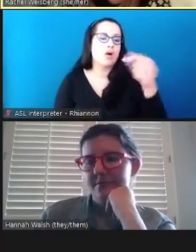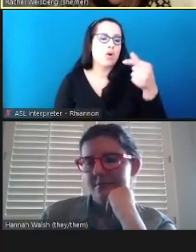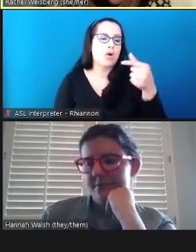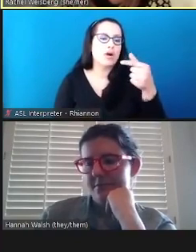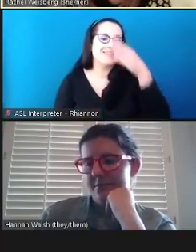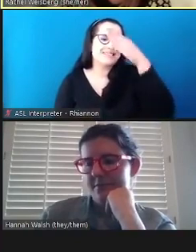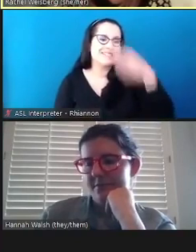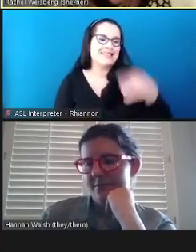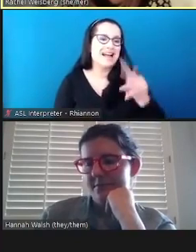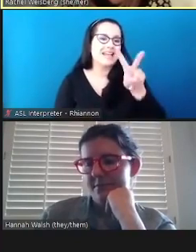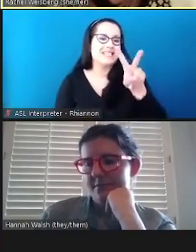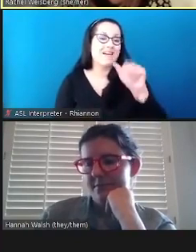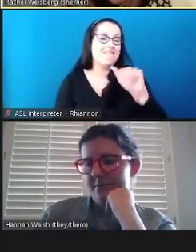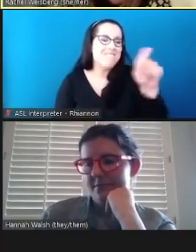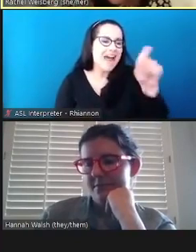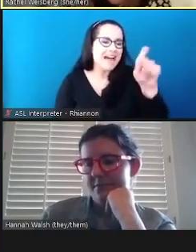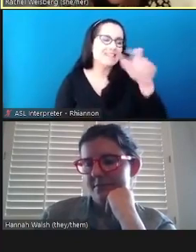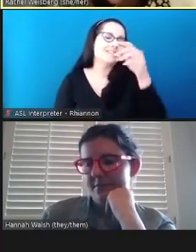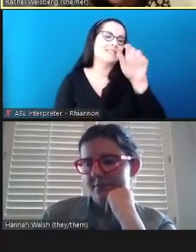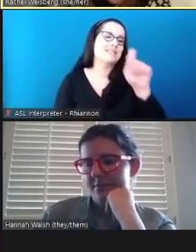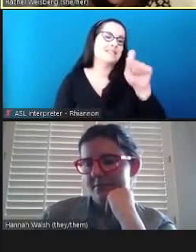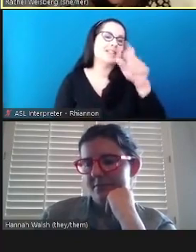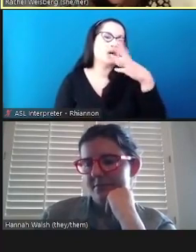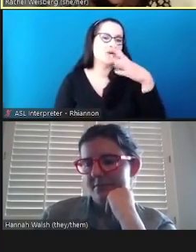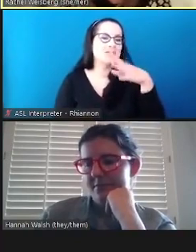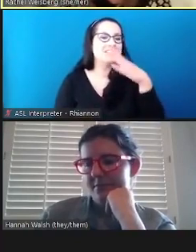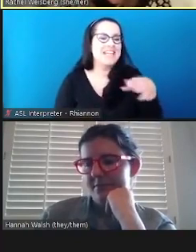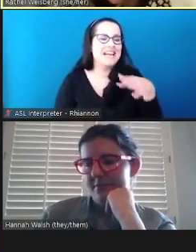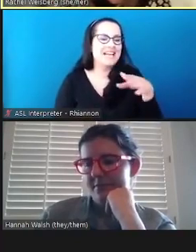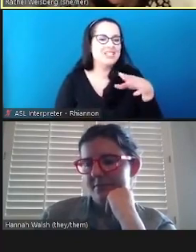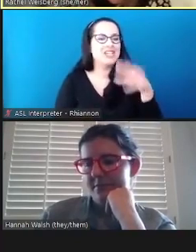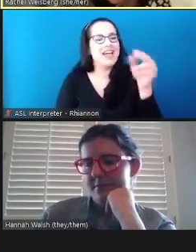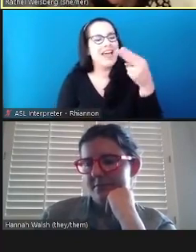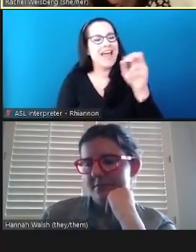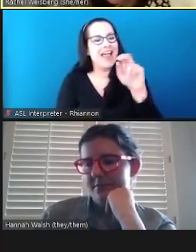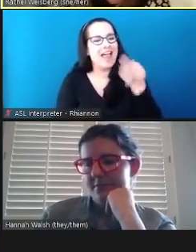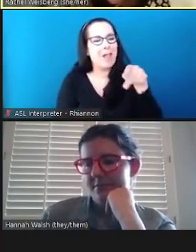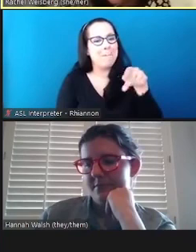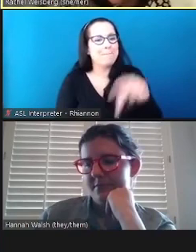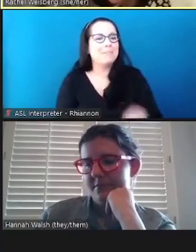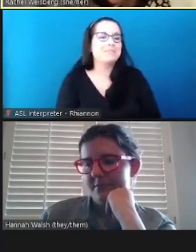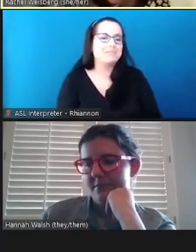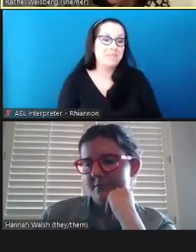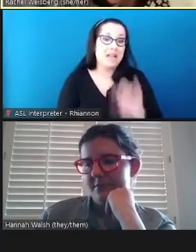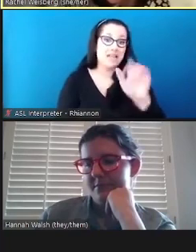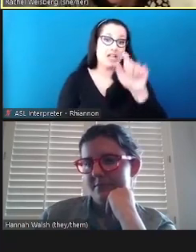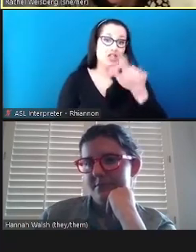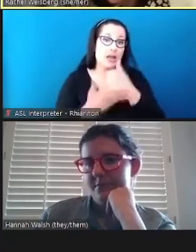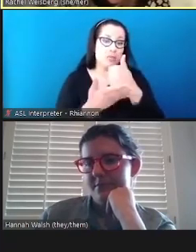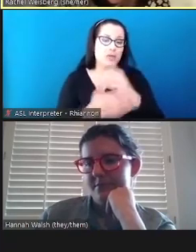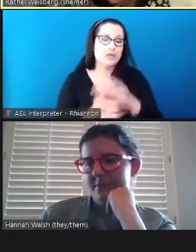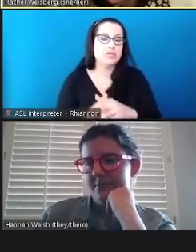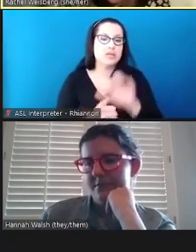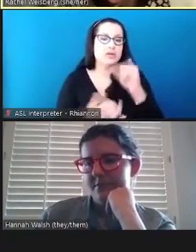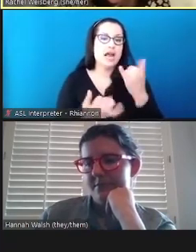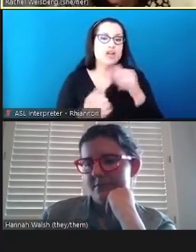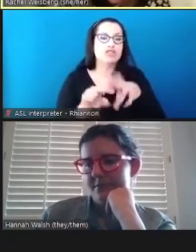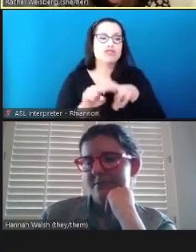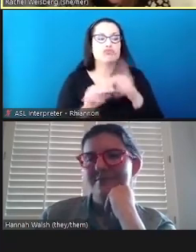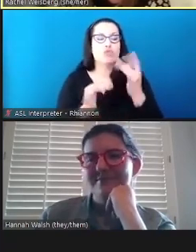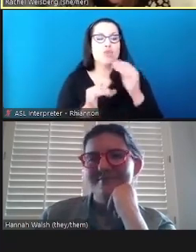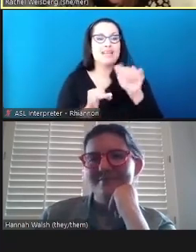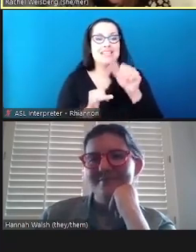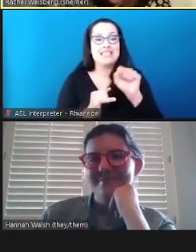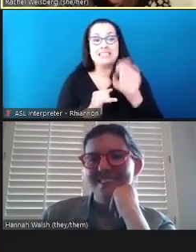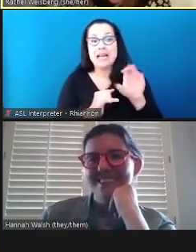equipforequality.org/vax, VAX-help, and that should get you to the right place. So we're just going to sit tight for about 10 more seconds. Any last